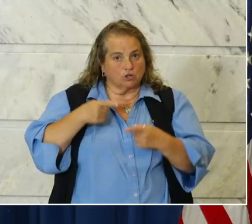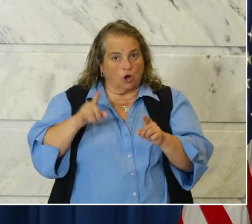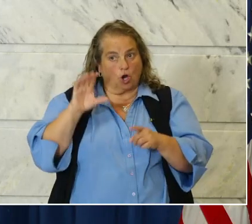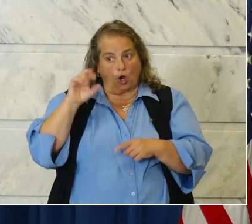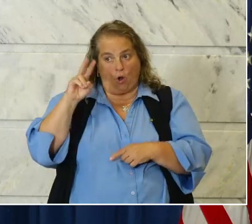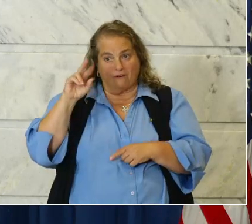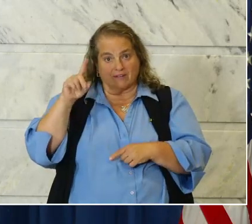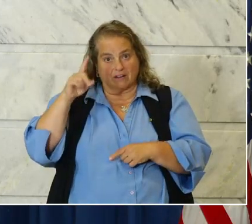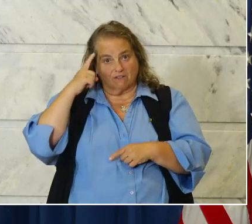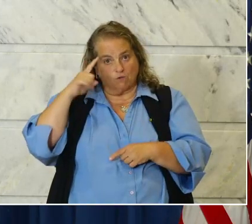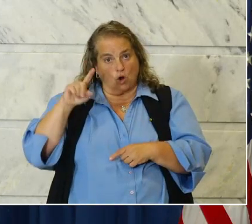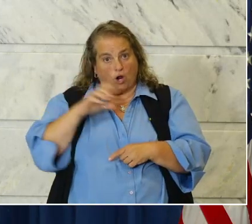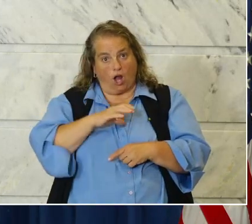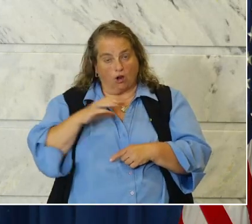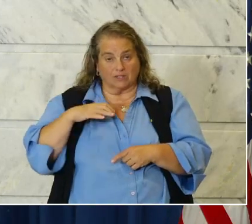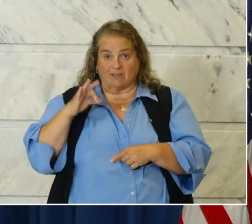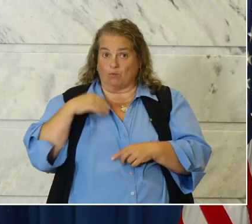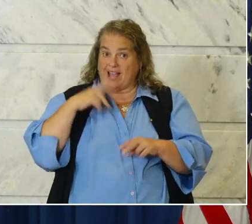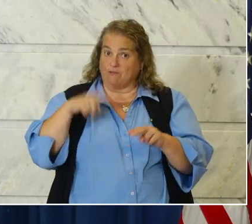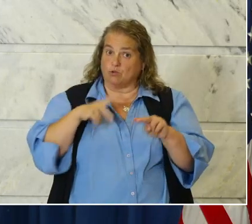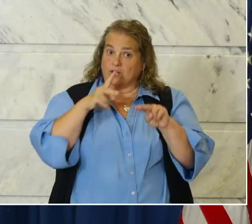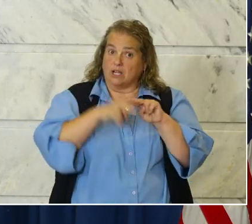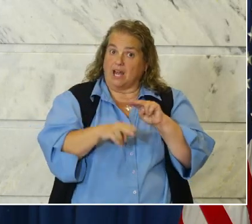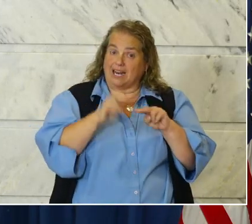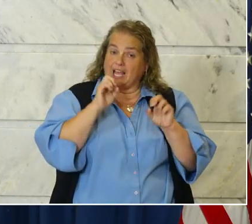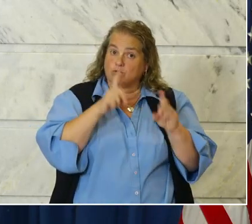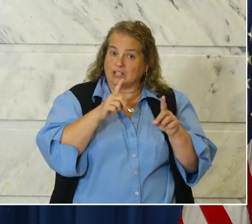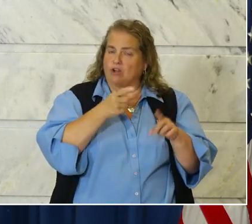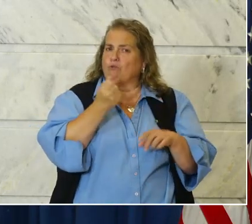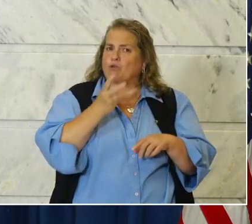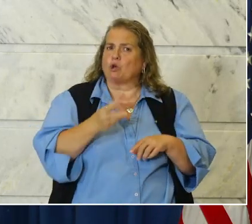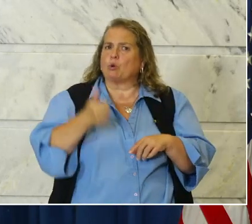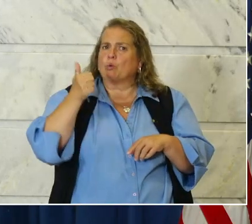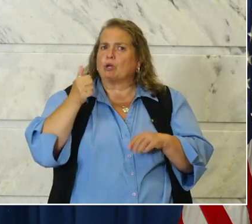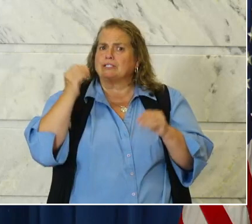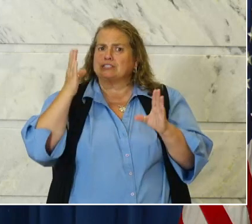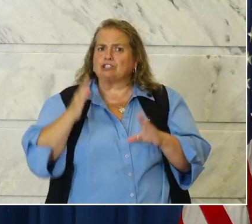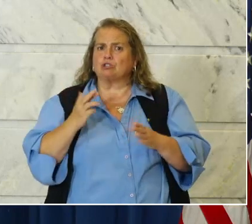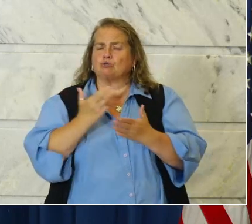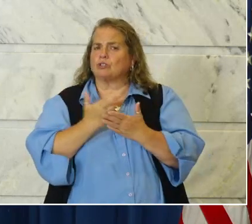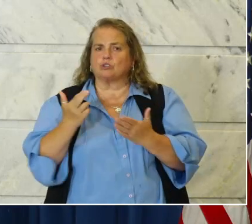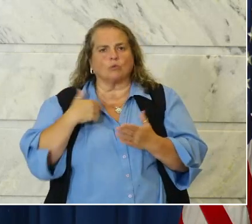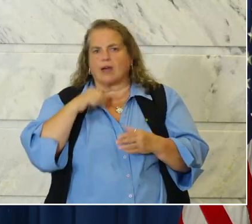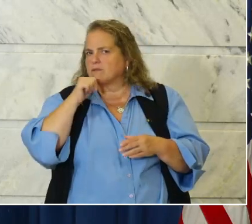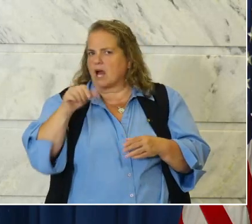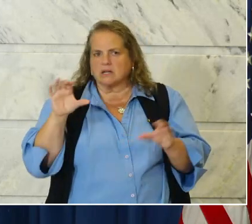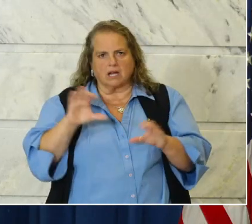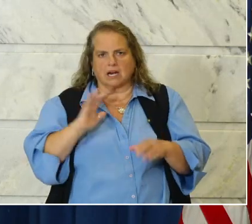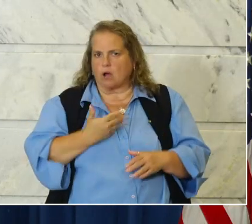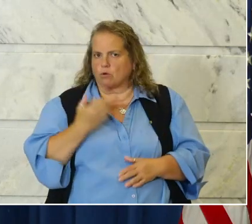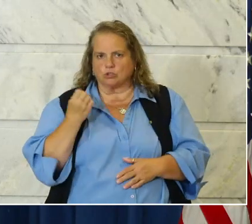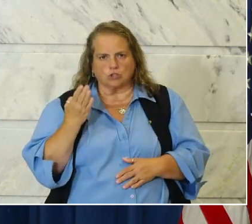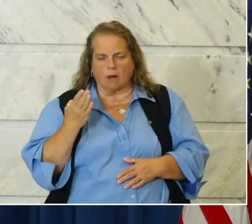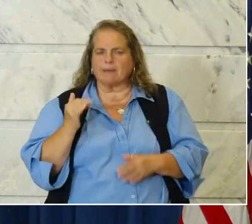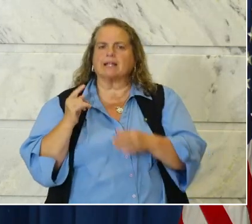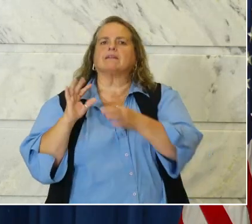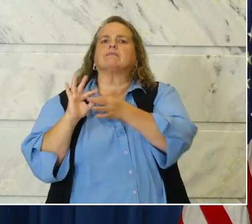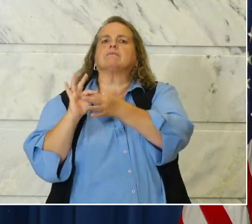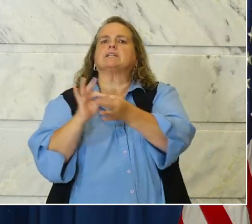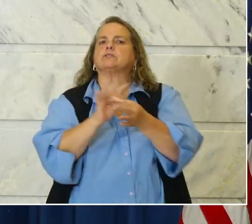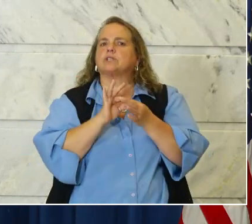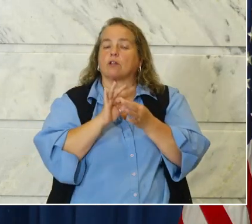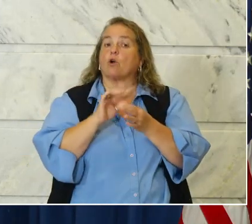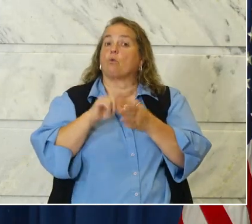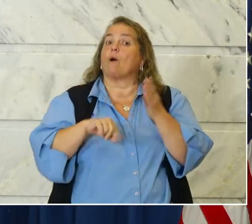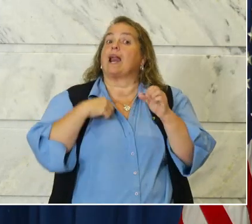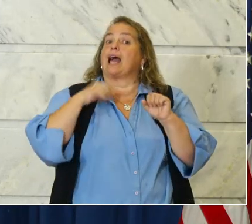cut education and there are fewer teachers or resources once the kids get there, then we haven't done our job. It all fits together. But what I